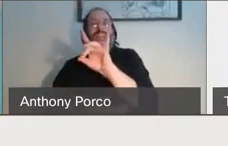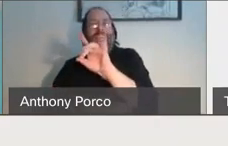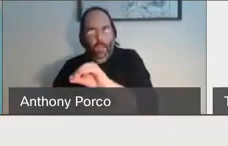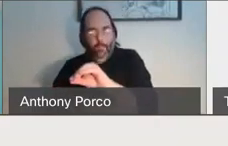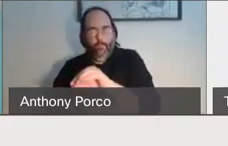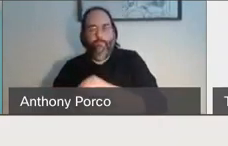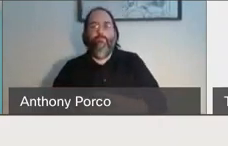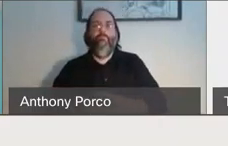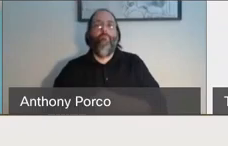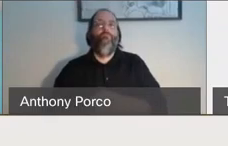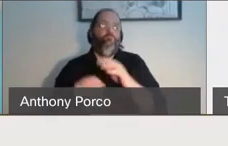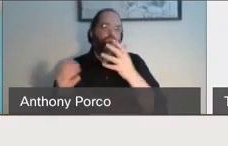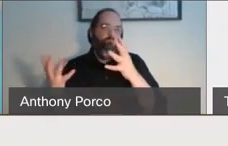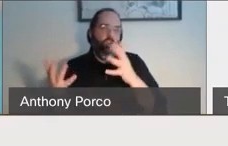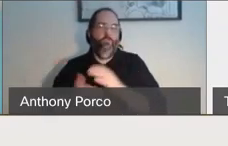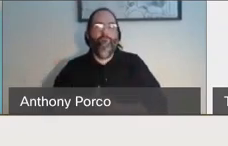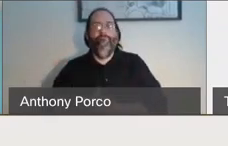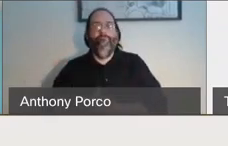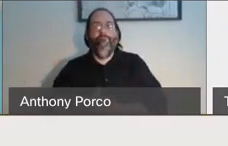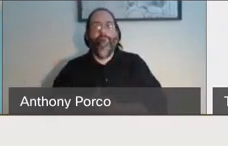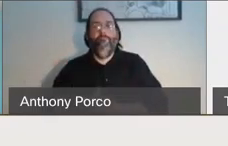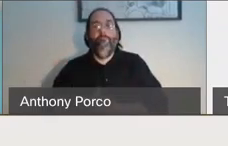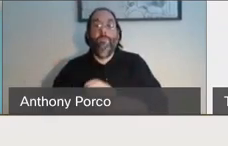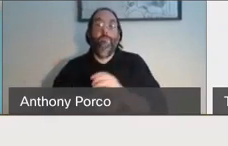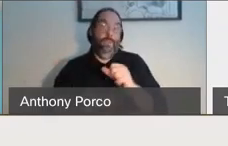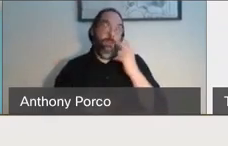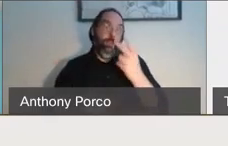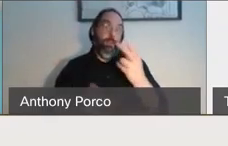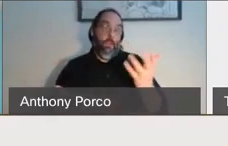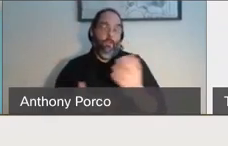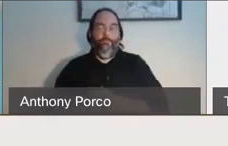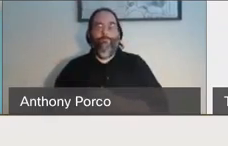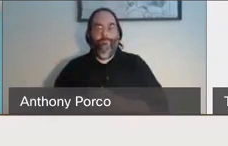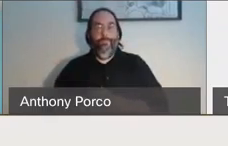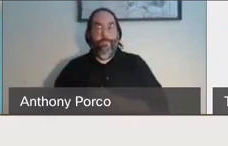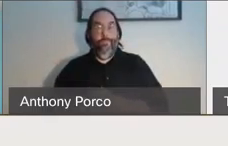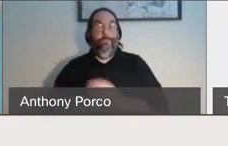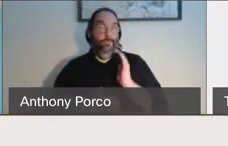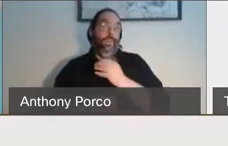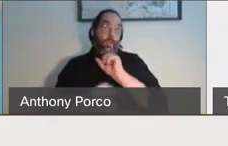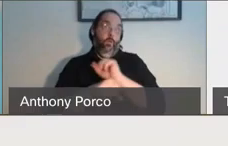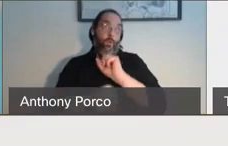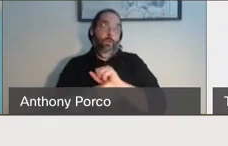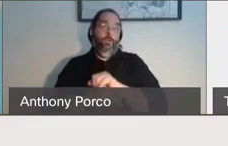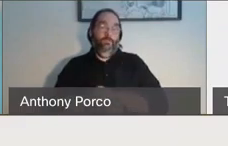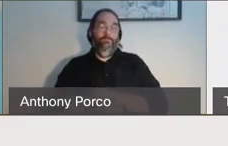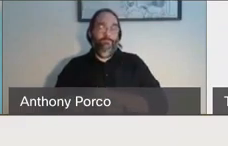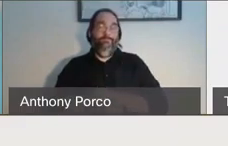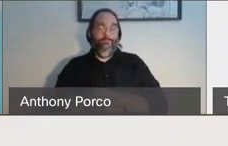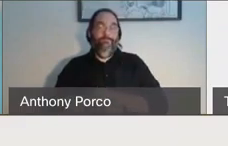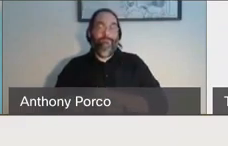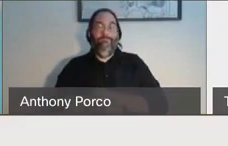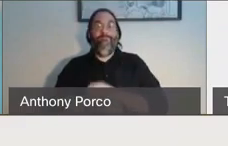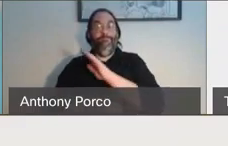2,580 updates were performed in MCIS. So as you can see, the work that's done by Herson's team